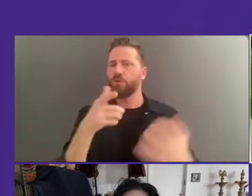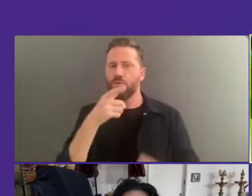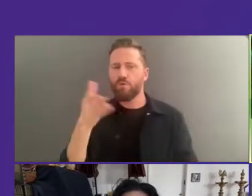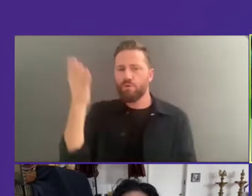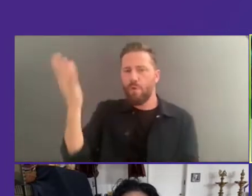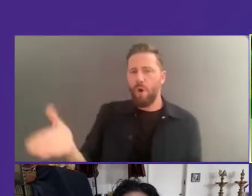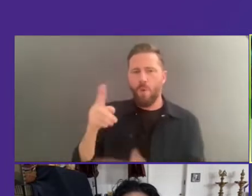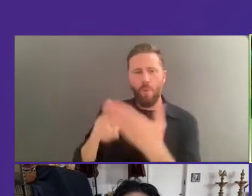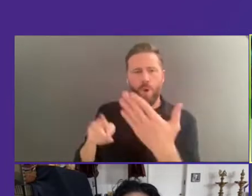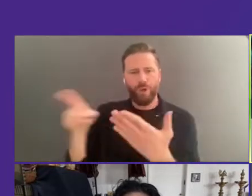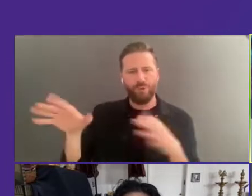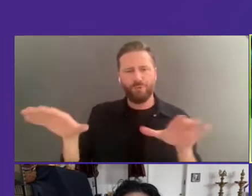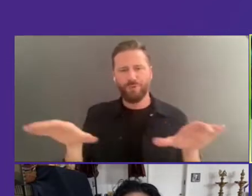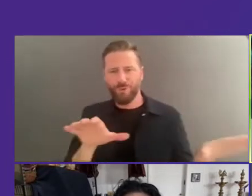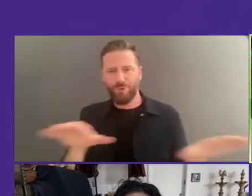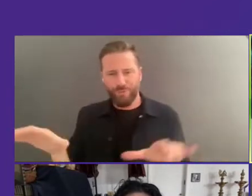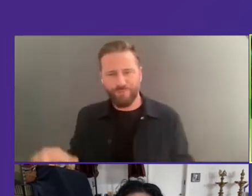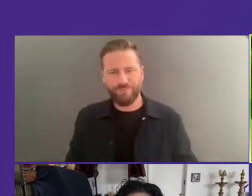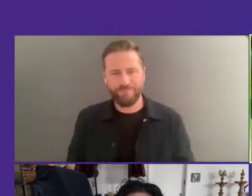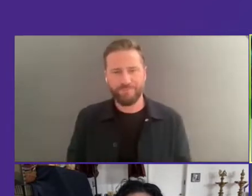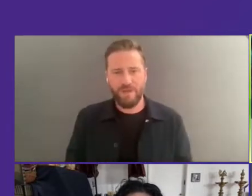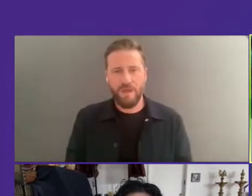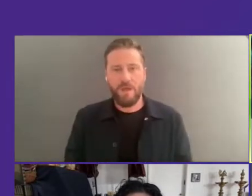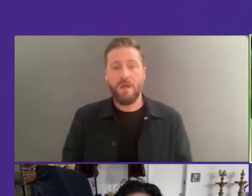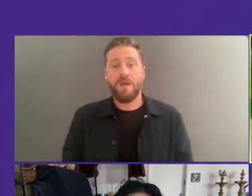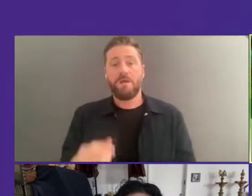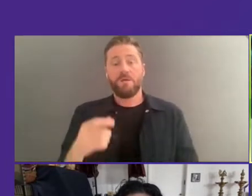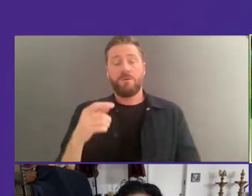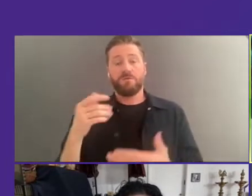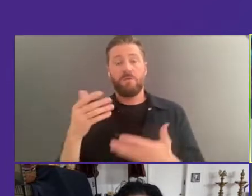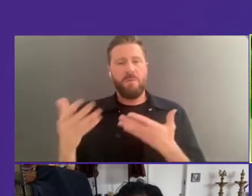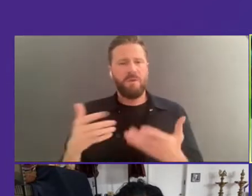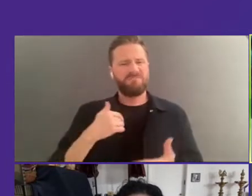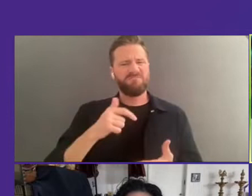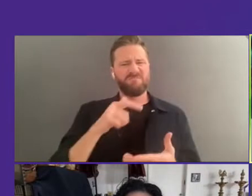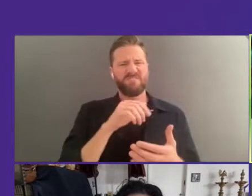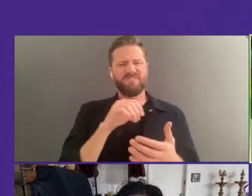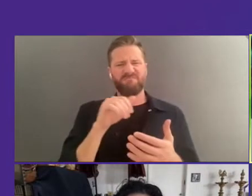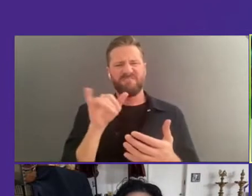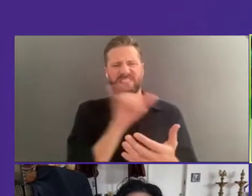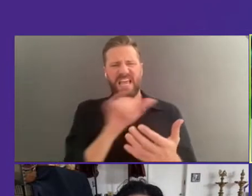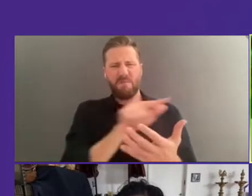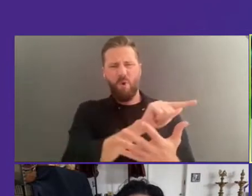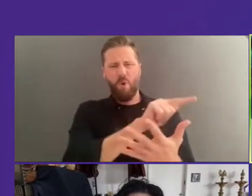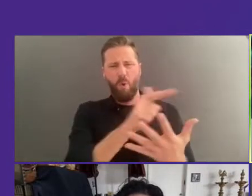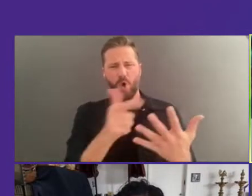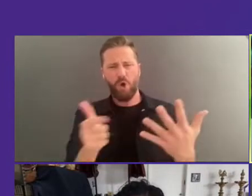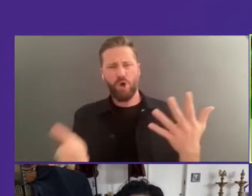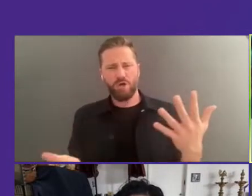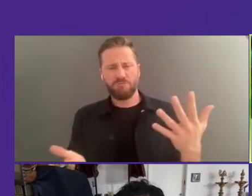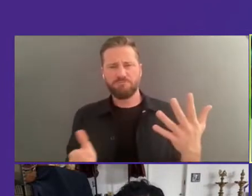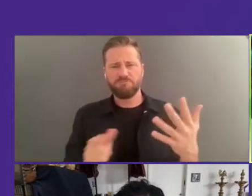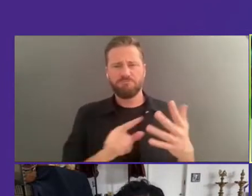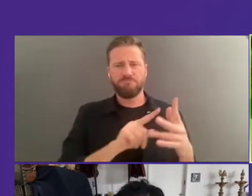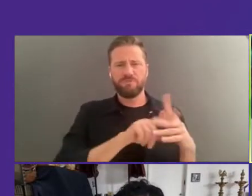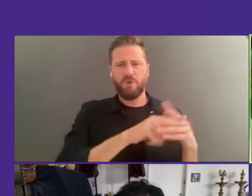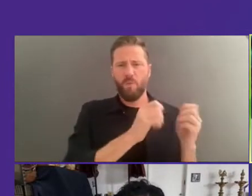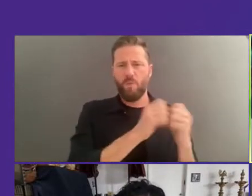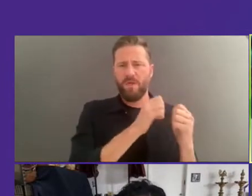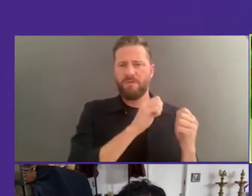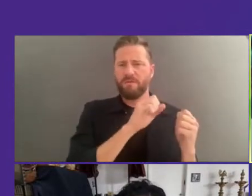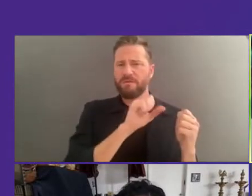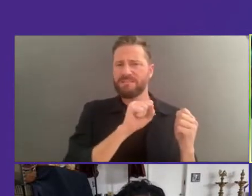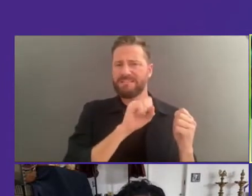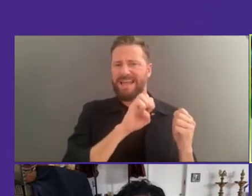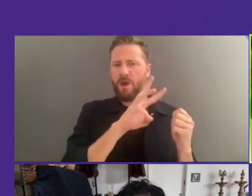So perhaps we can go in the same order in which we started, beginning with